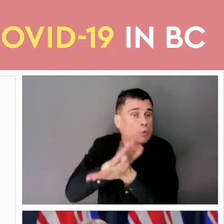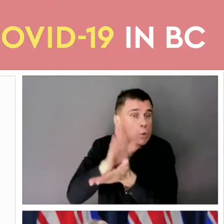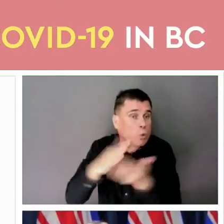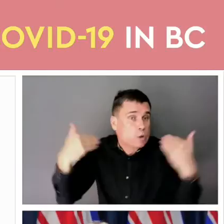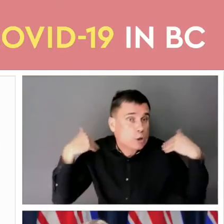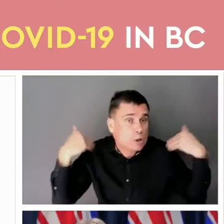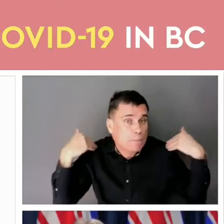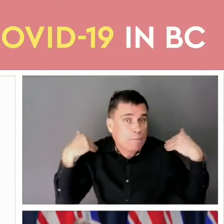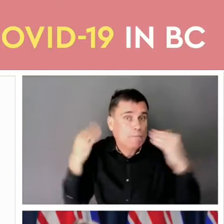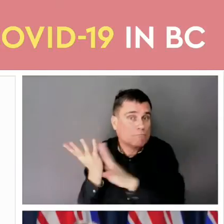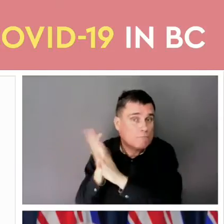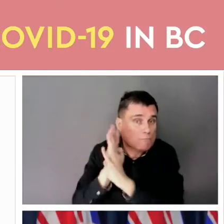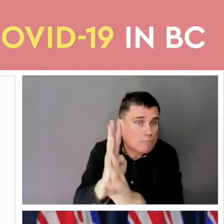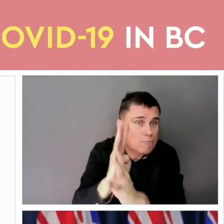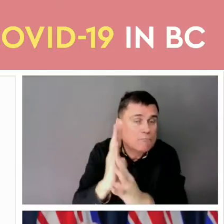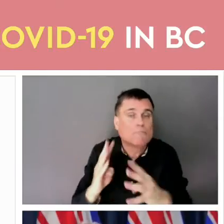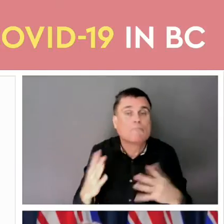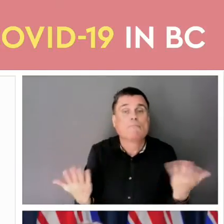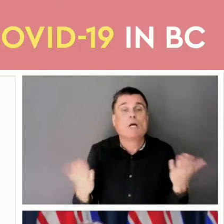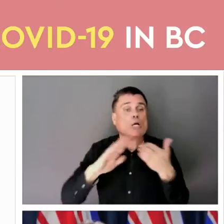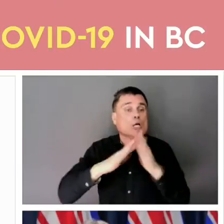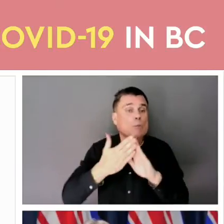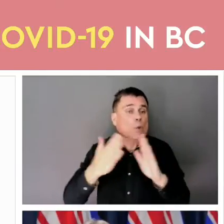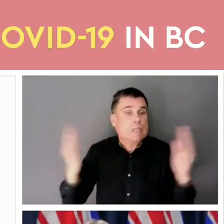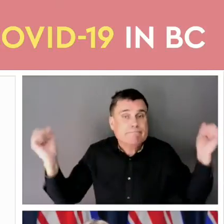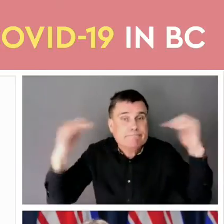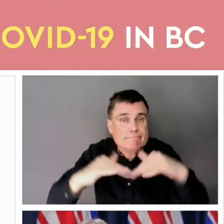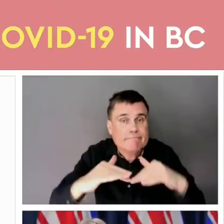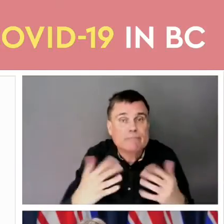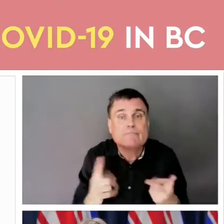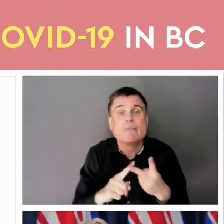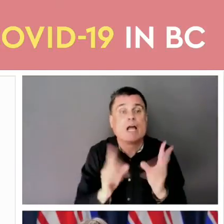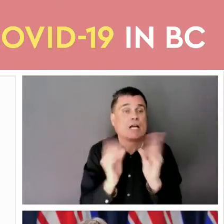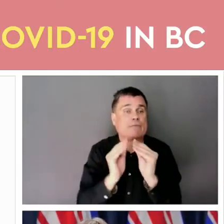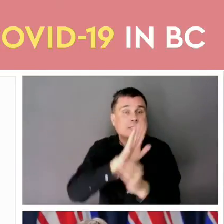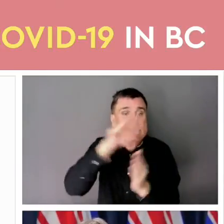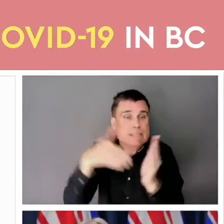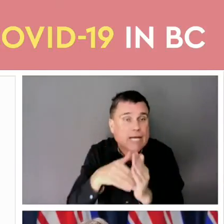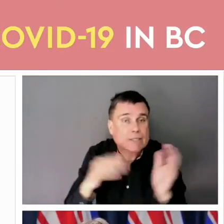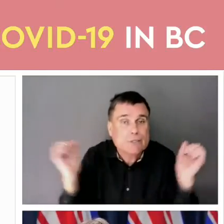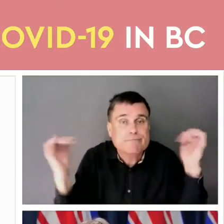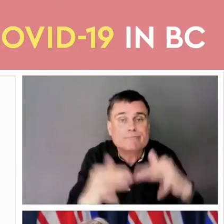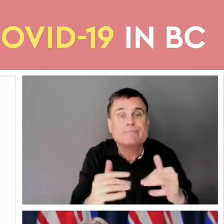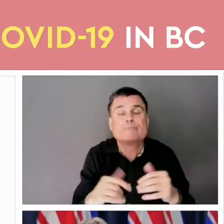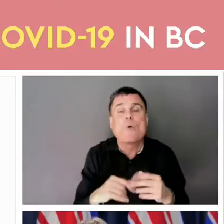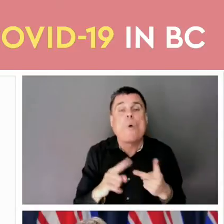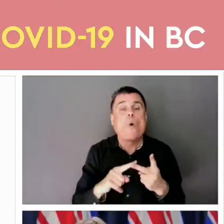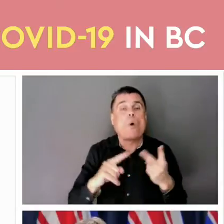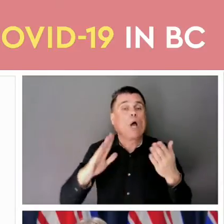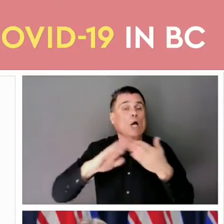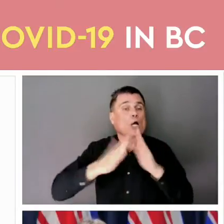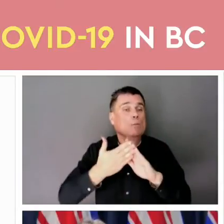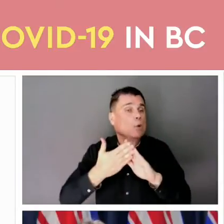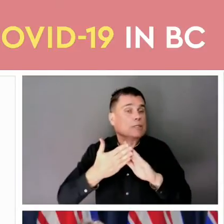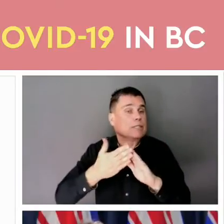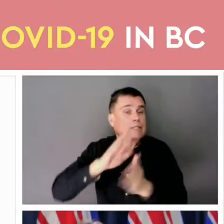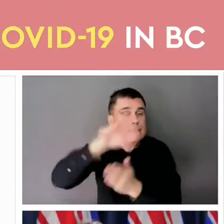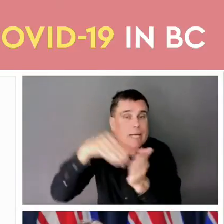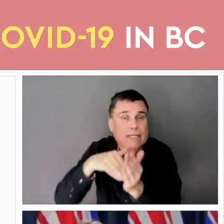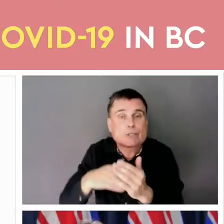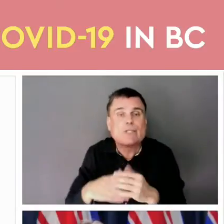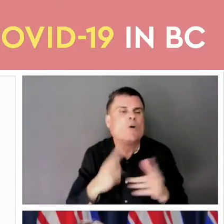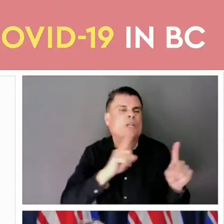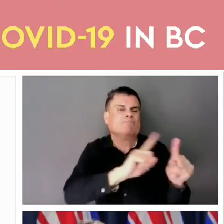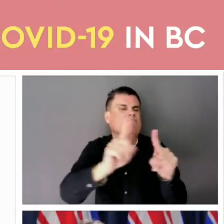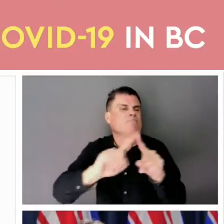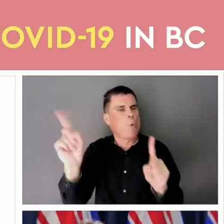province, convention halls, community halls, any place where we can gather, you know, medium to very large